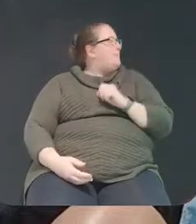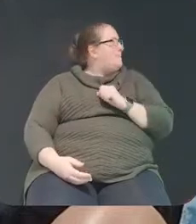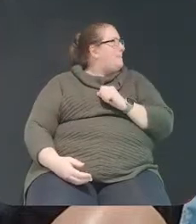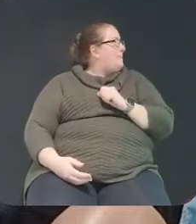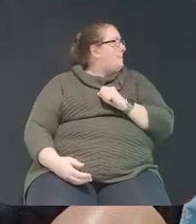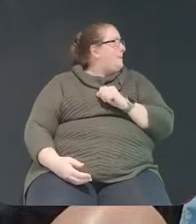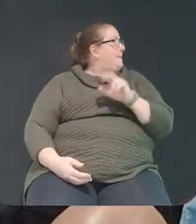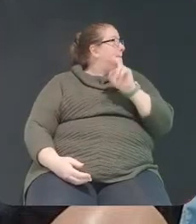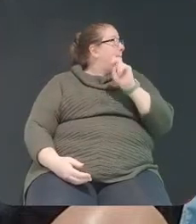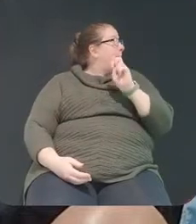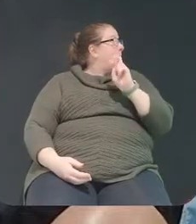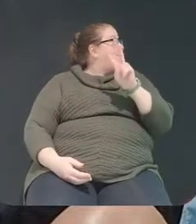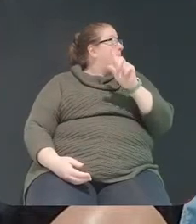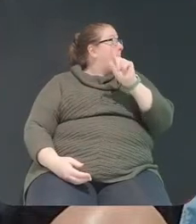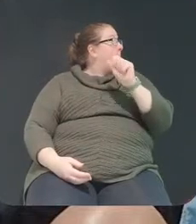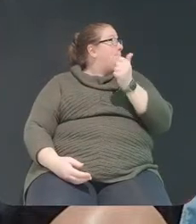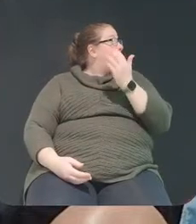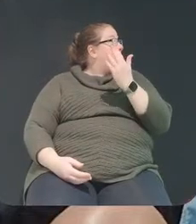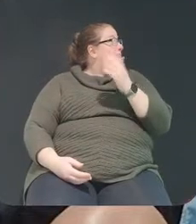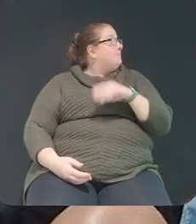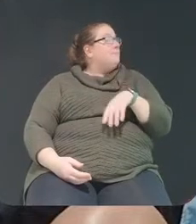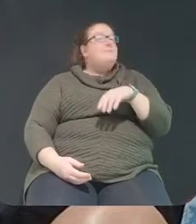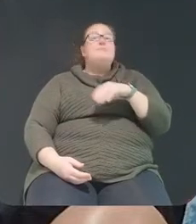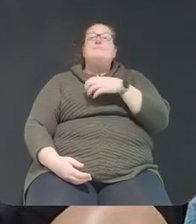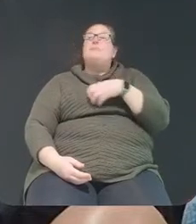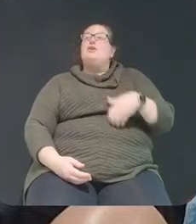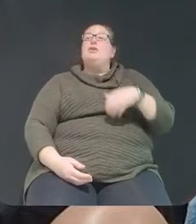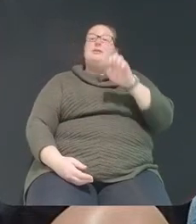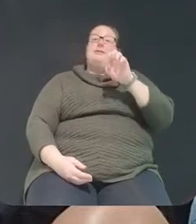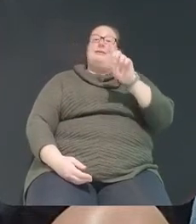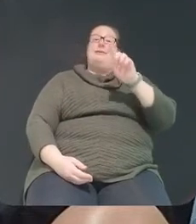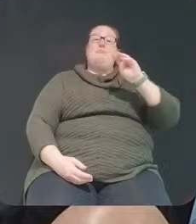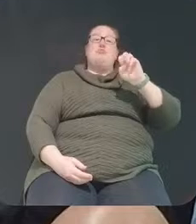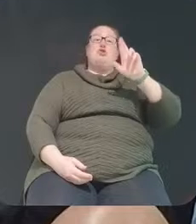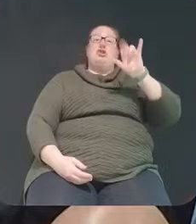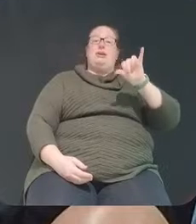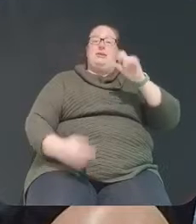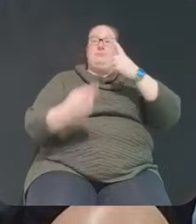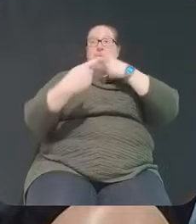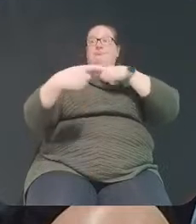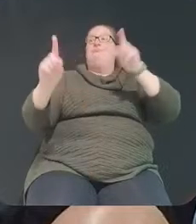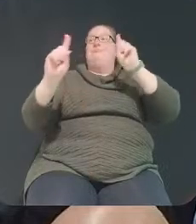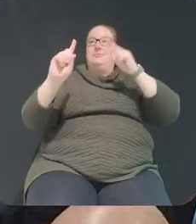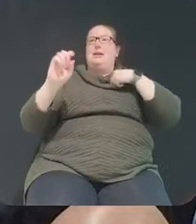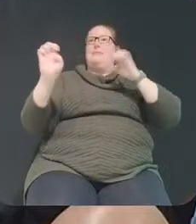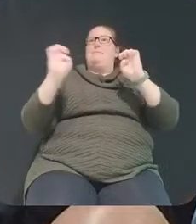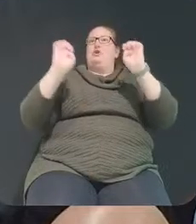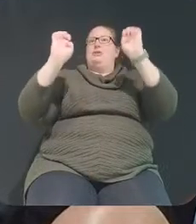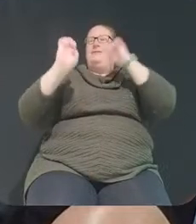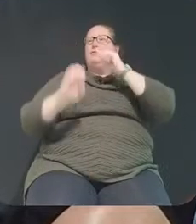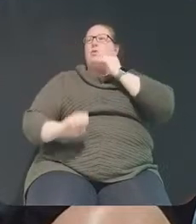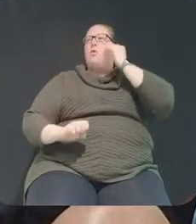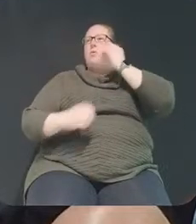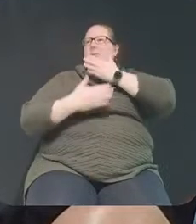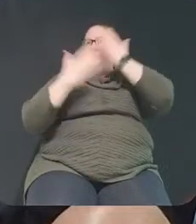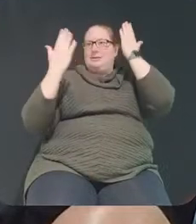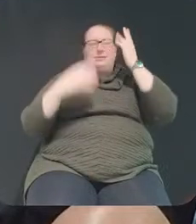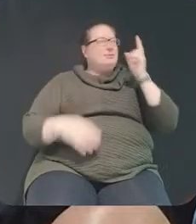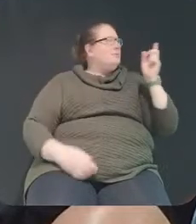In November of 2015, Mayor Ed Murray issued a proclamation declaring a civil emergency for homelessness, which is seen